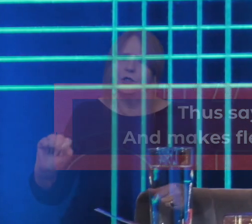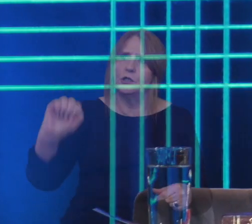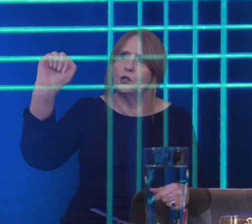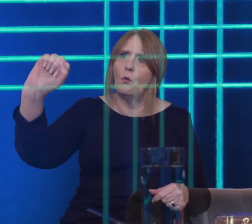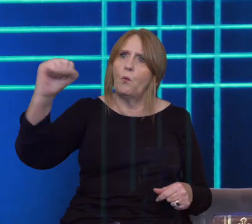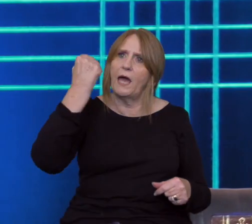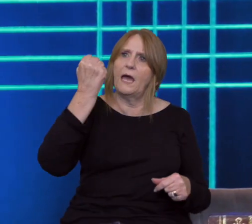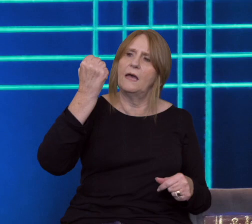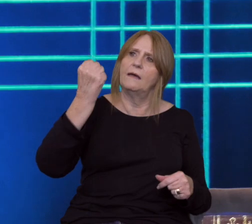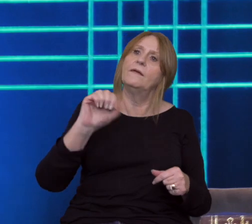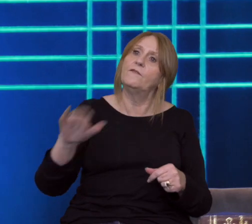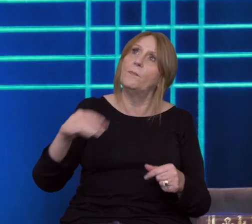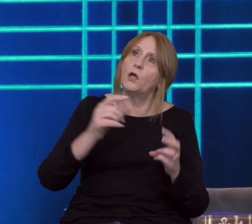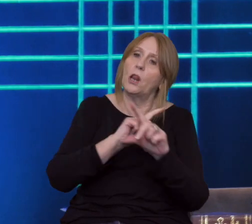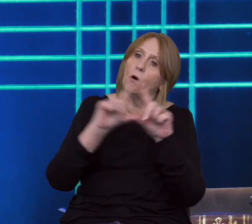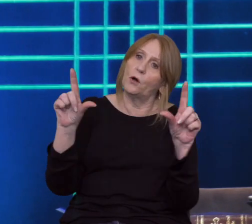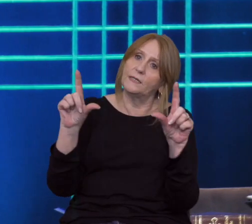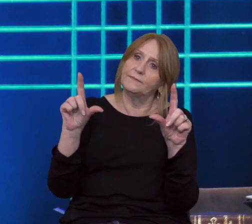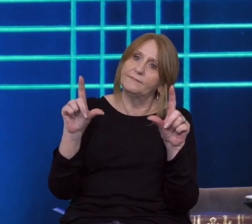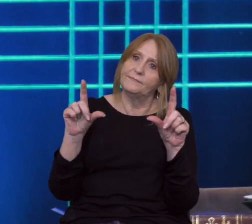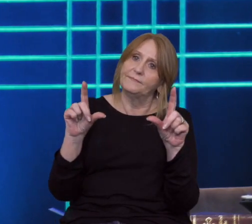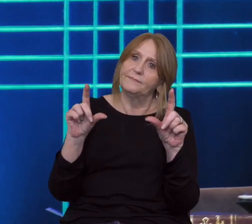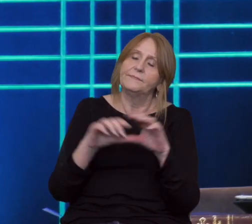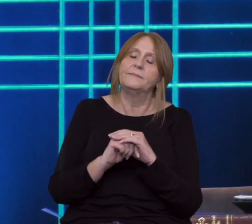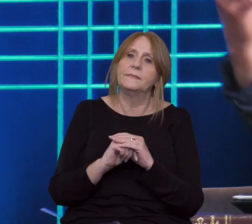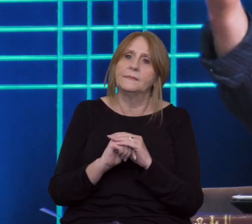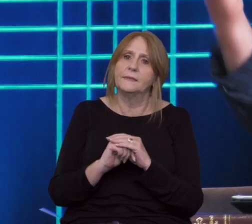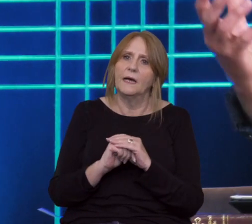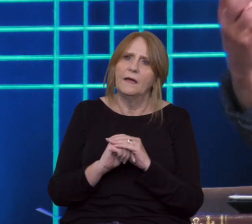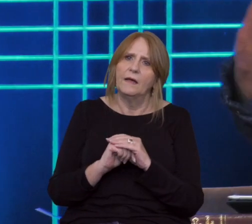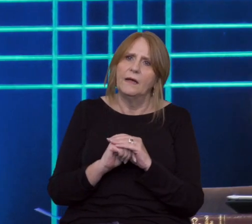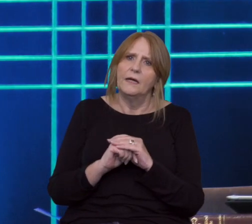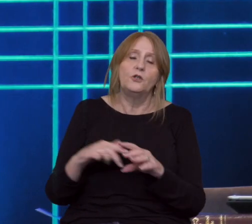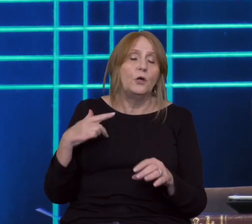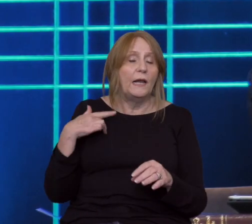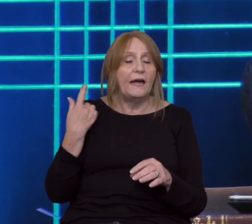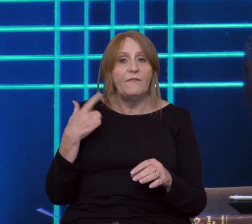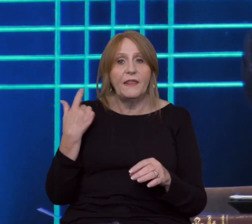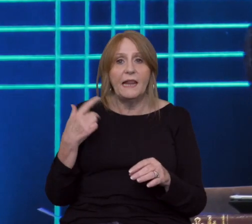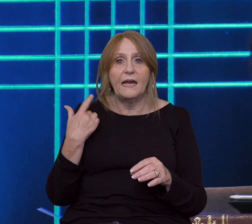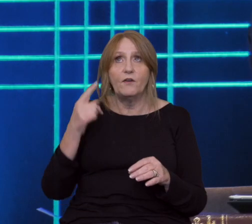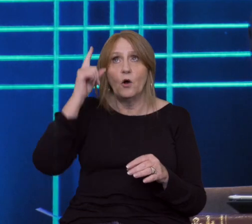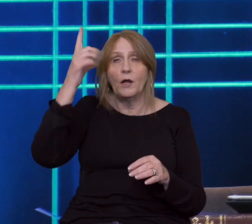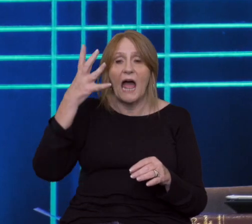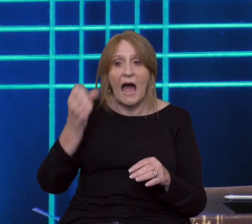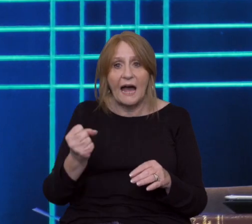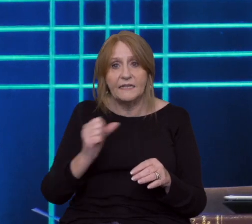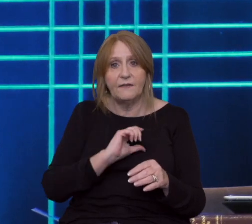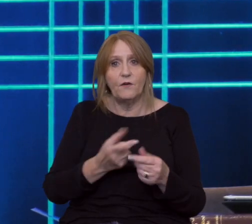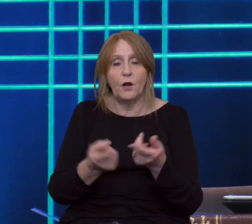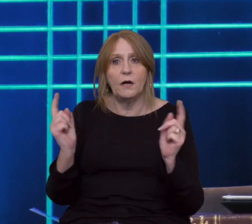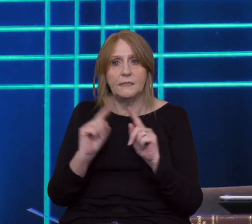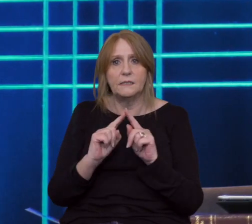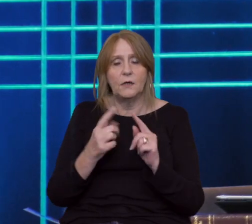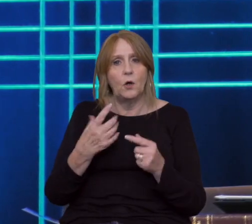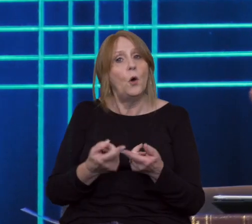see, even to live the life that God has for us, we have to surrender and let him live his life through